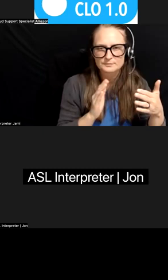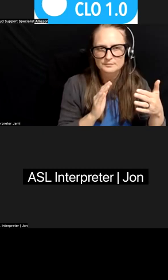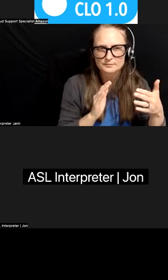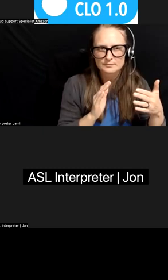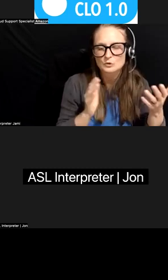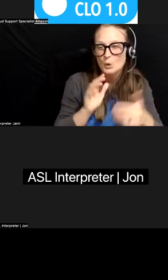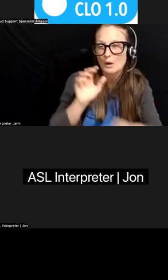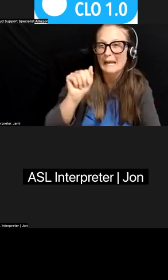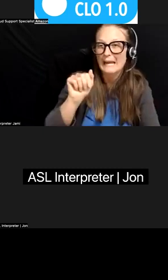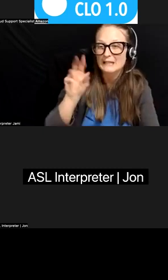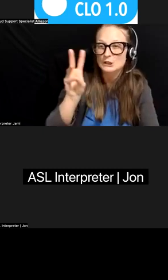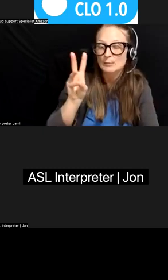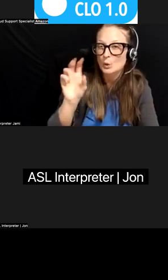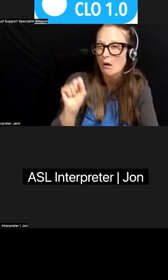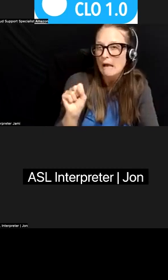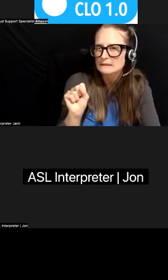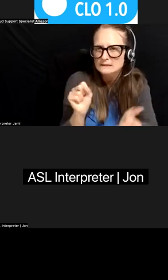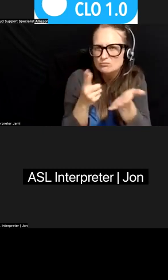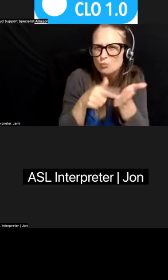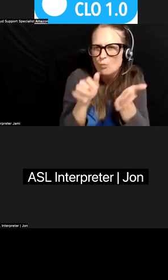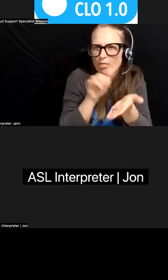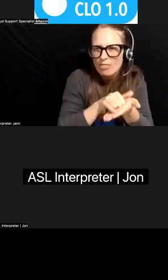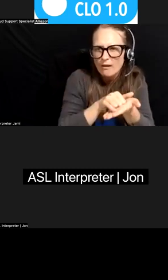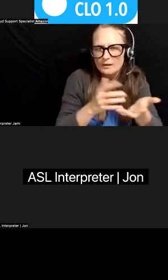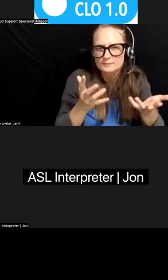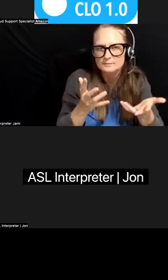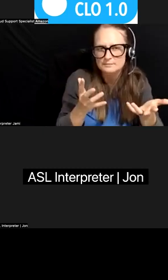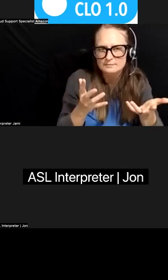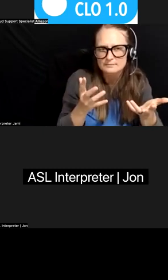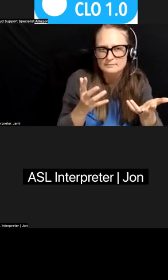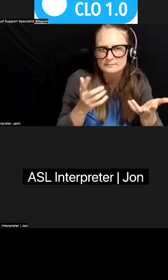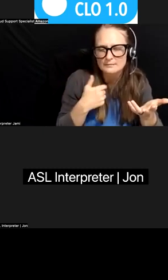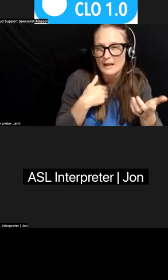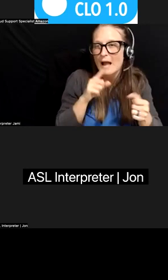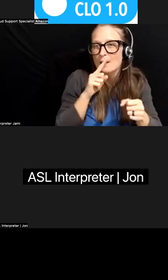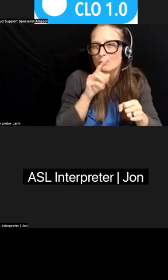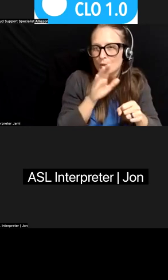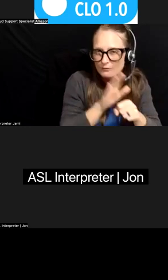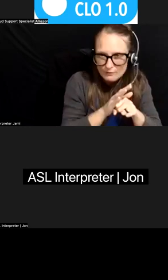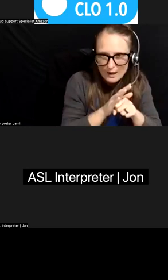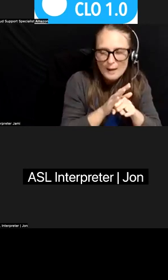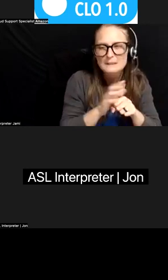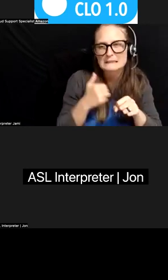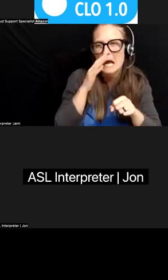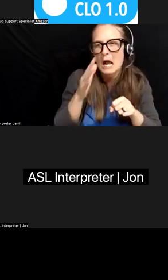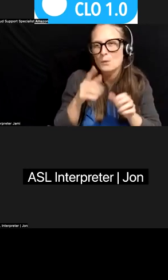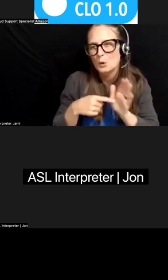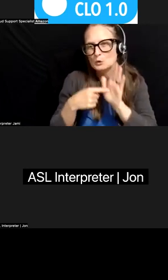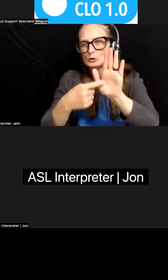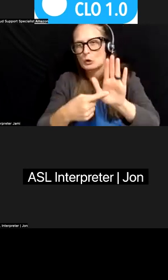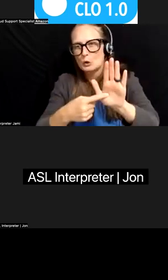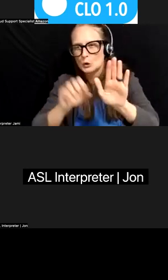what is AWS? So this is, and I promise I'm going to provision a server in front of you just to